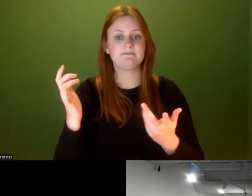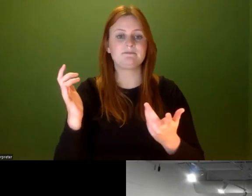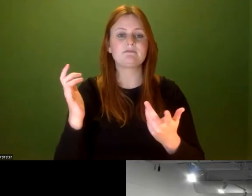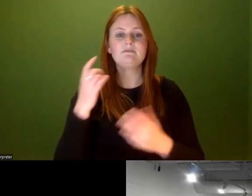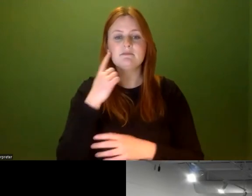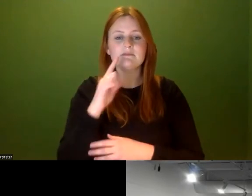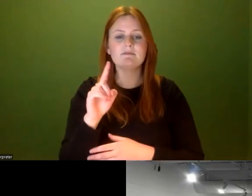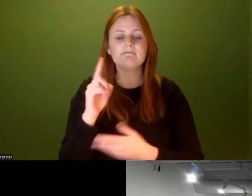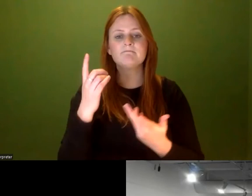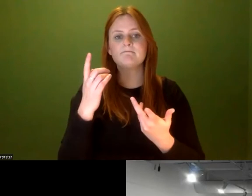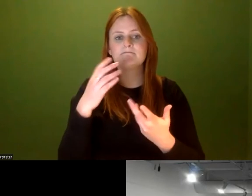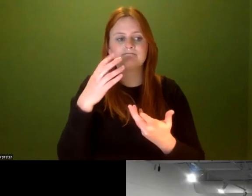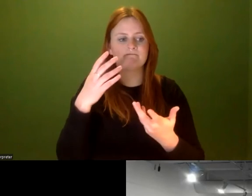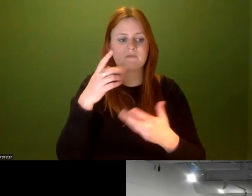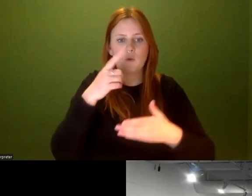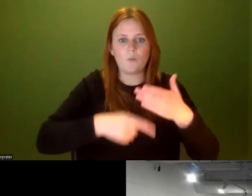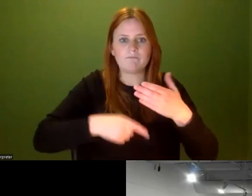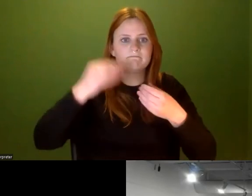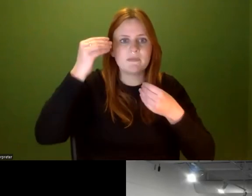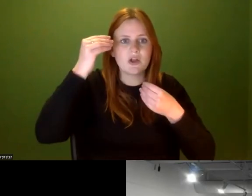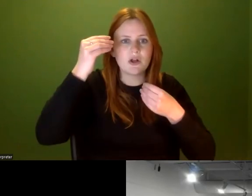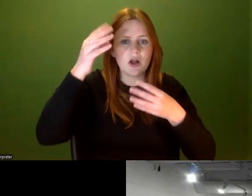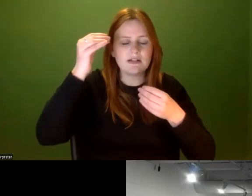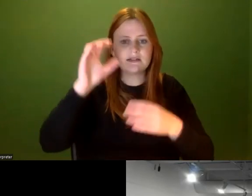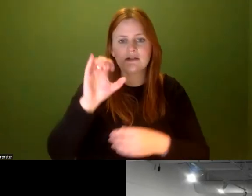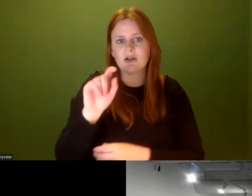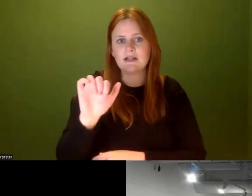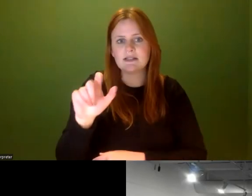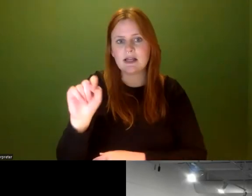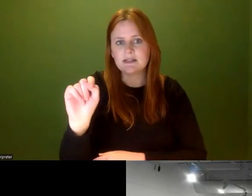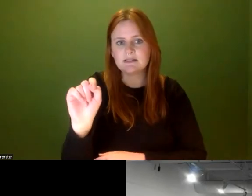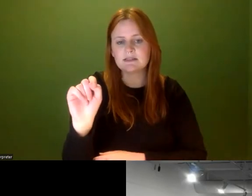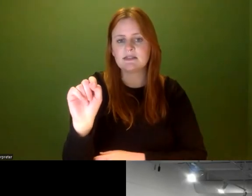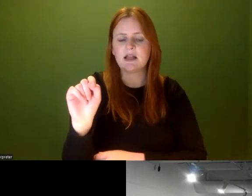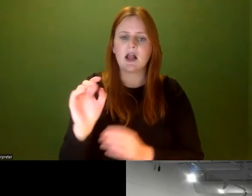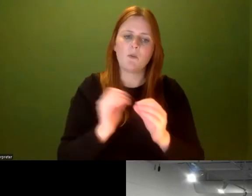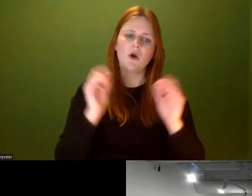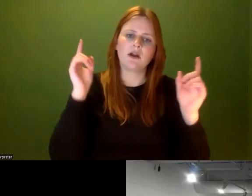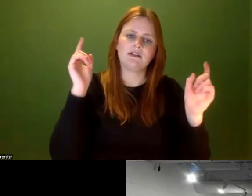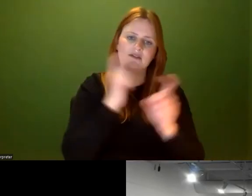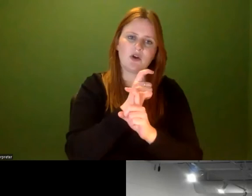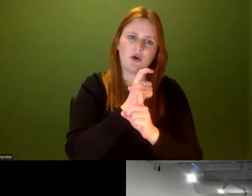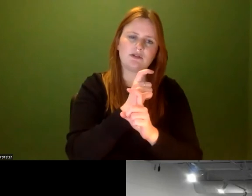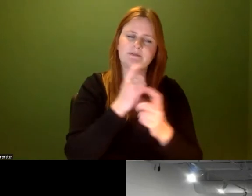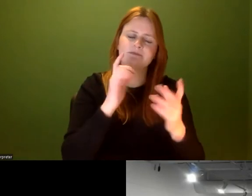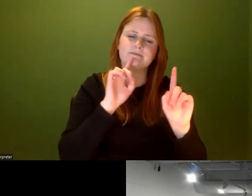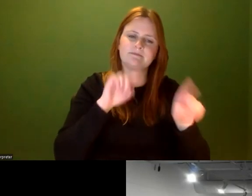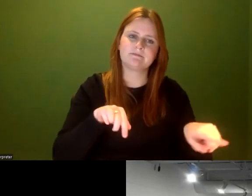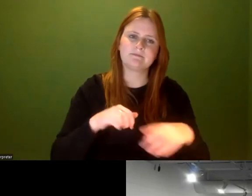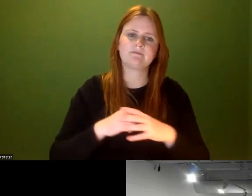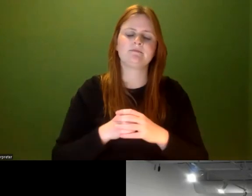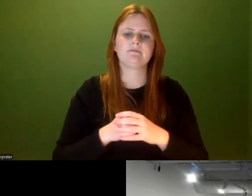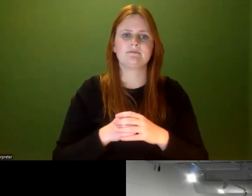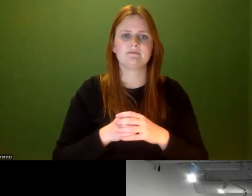content, that is harder, I think, to assess. Because, I've